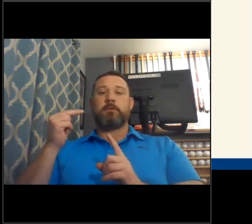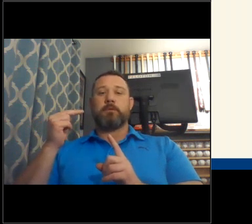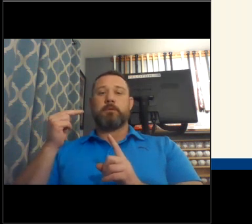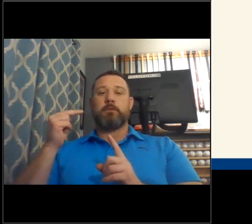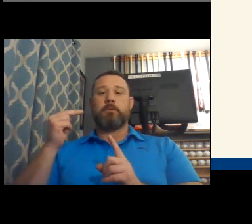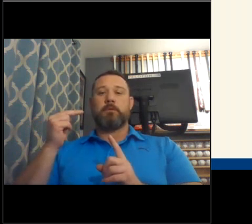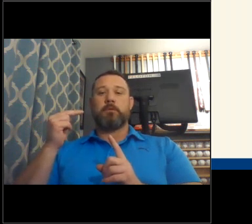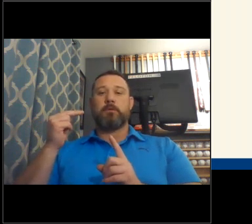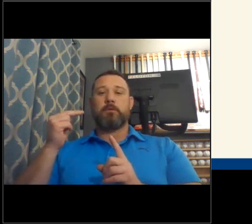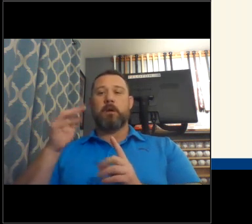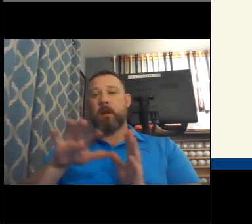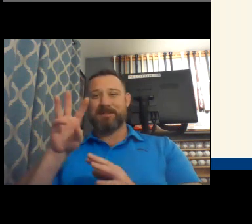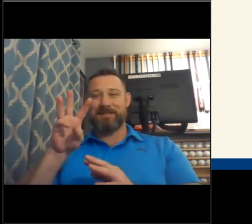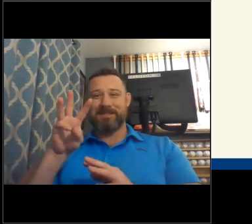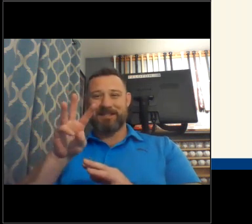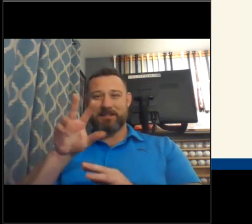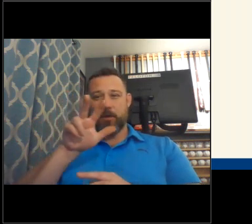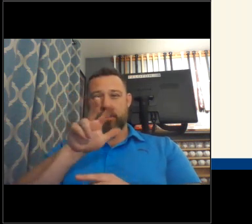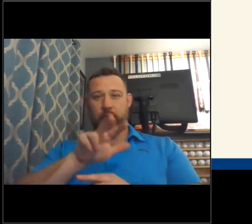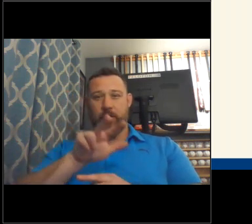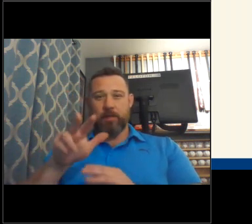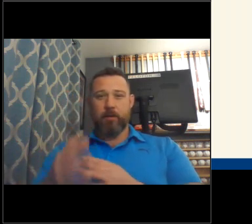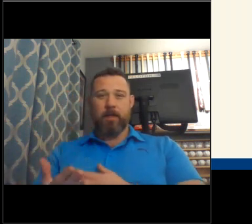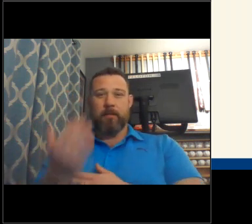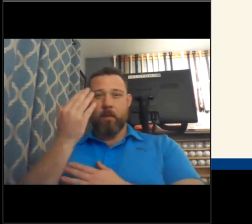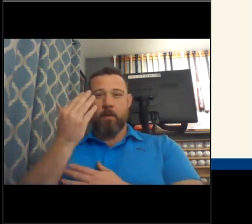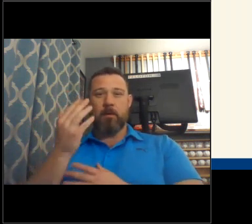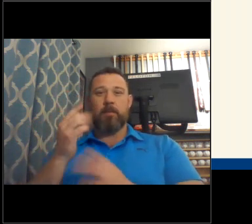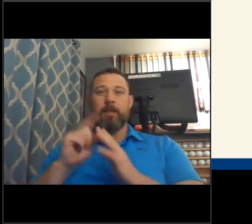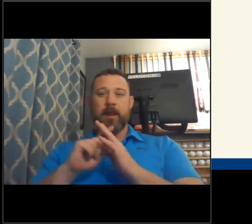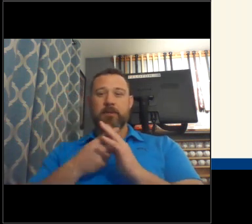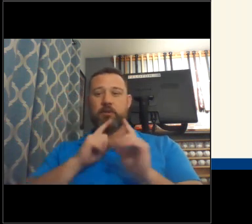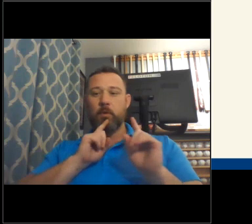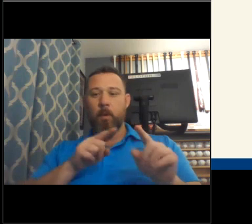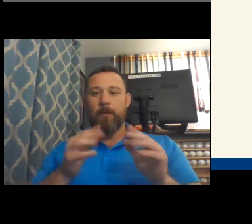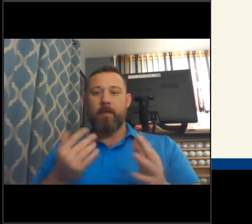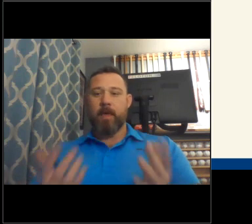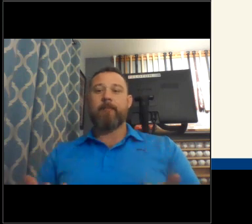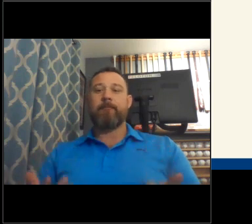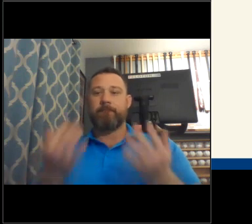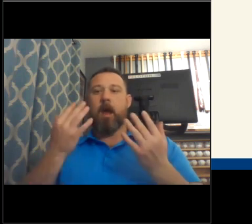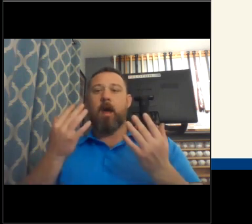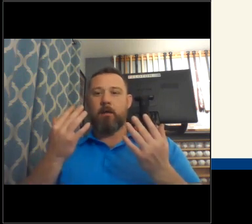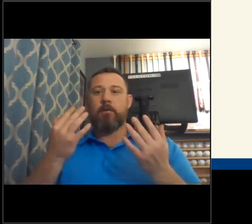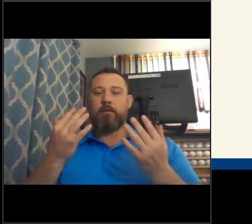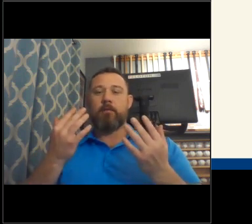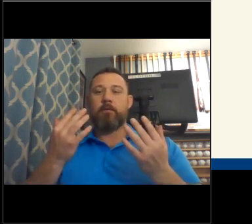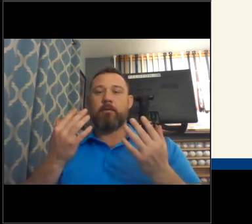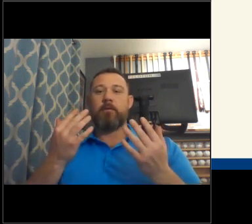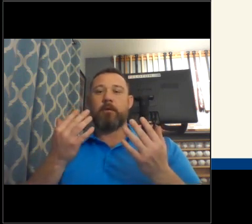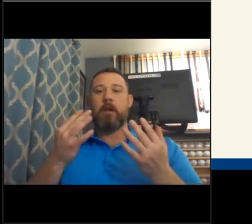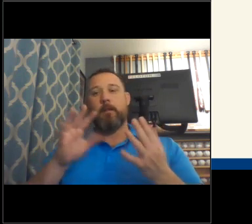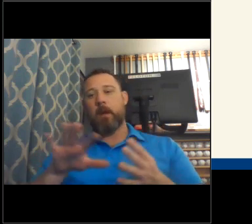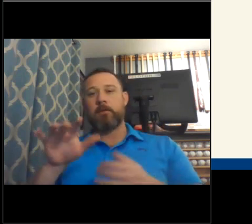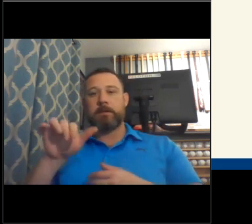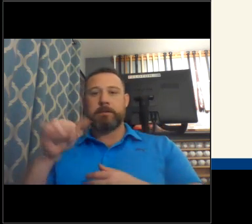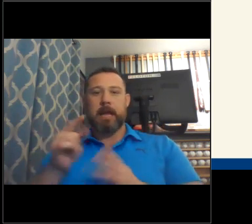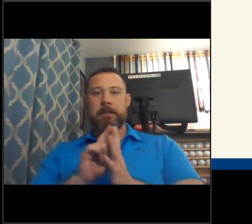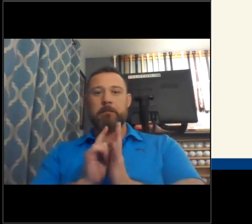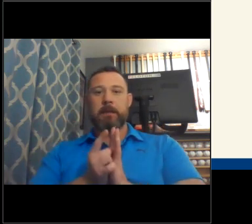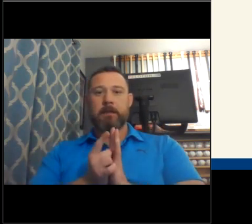at about 6:33 in the morning, that fire, the initial report for that fire came in, and within about 10 minutes, the